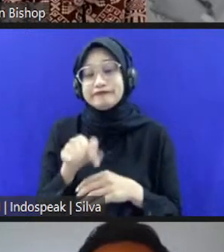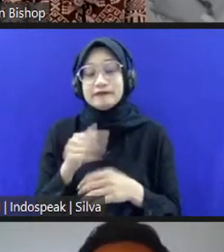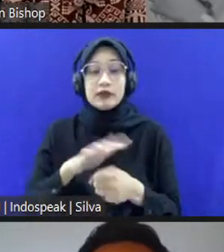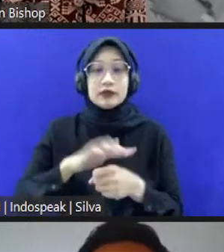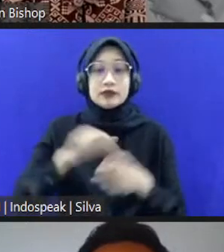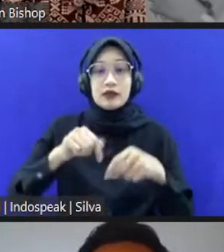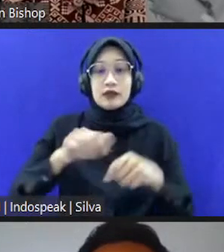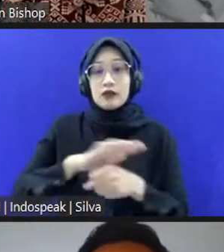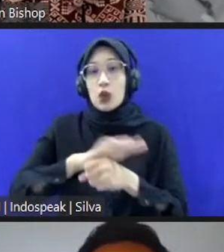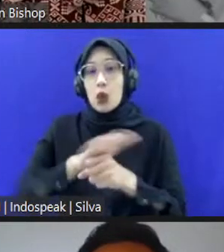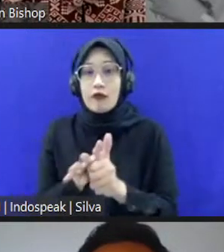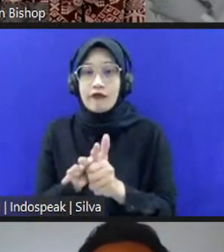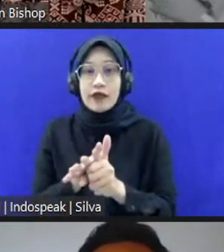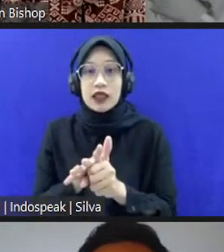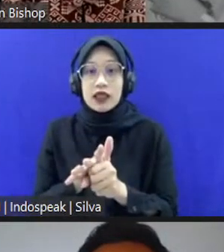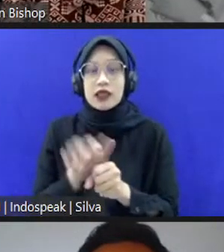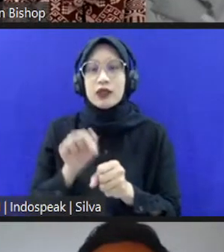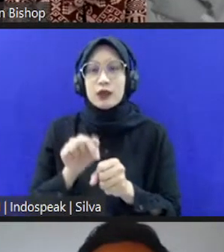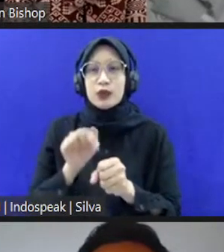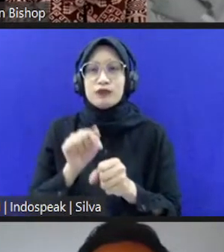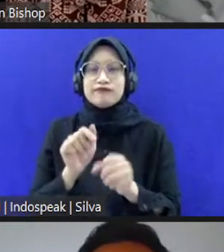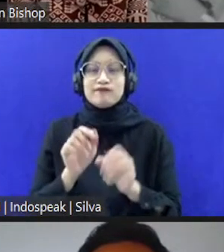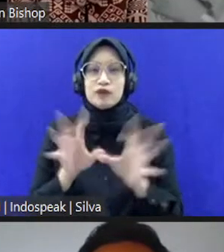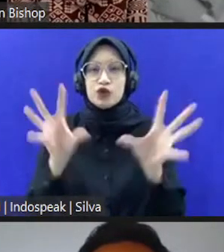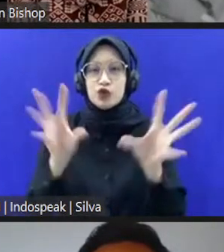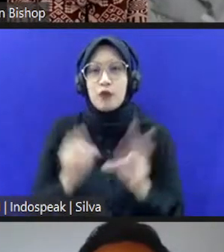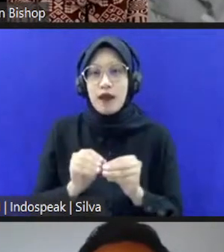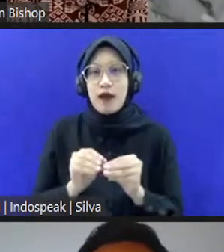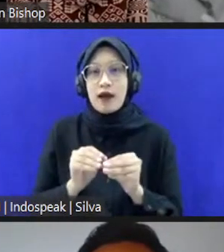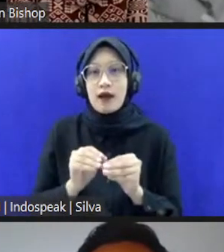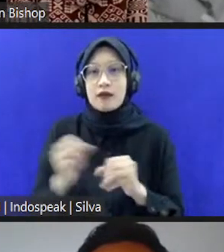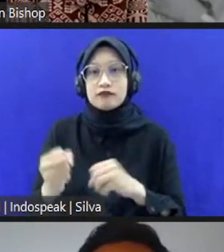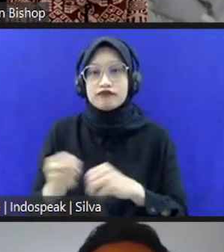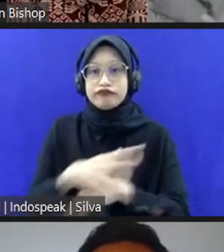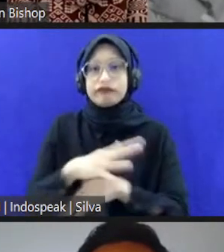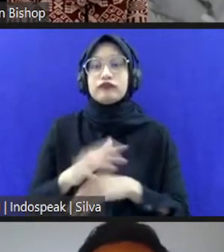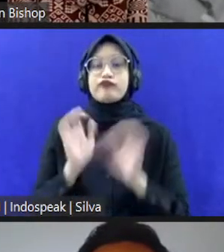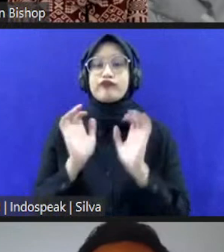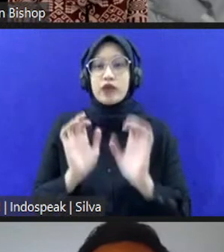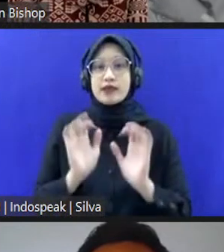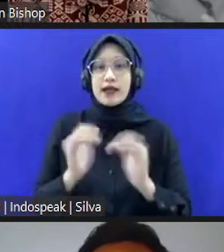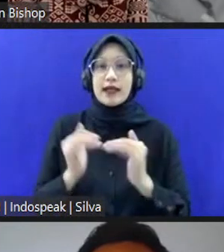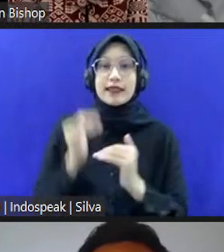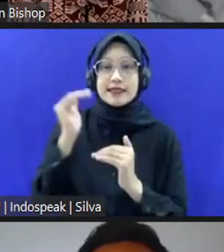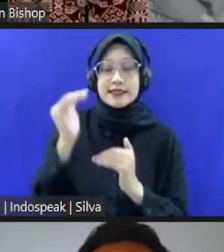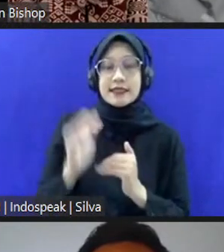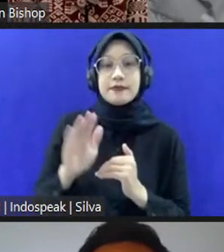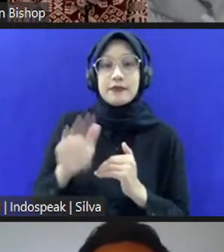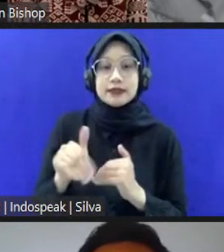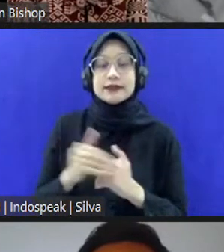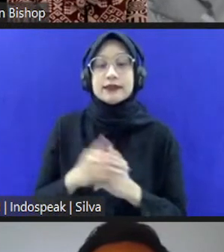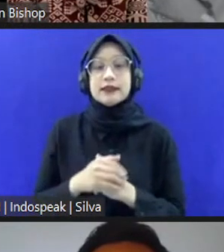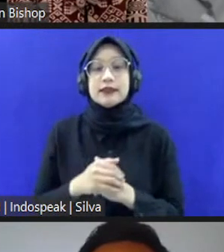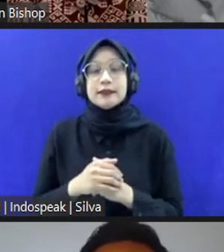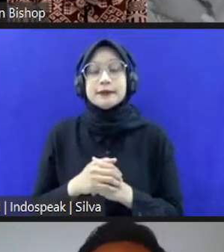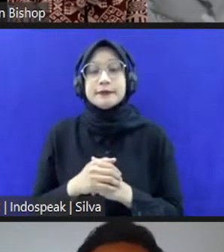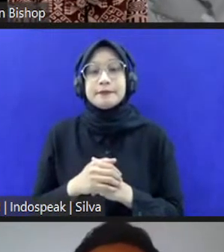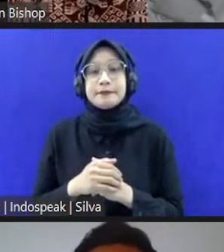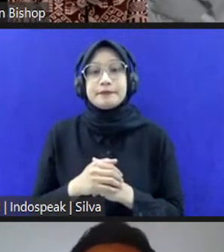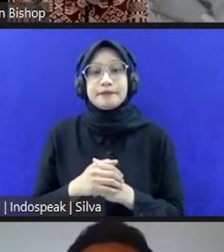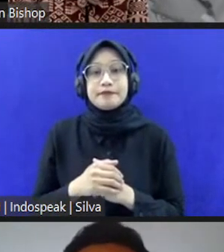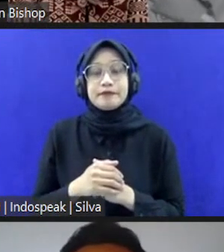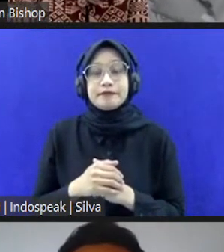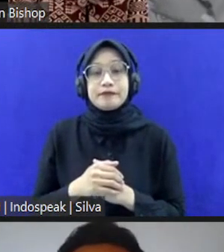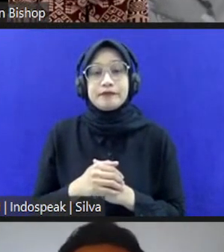still at quite a high level. In our area of Wolbachia intervention, dengue incidence